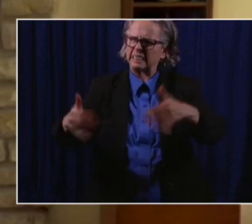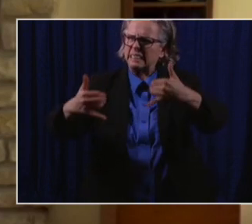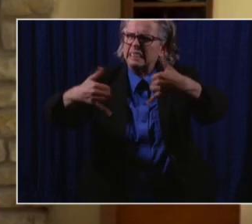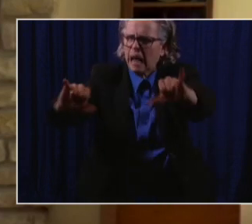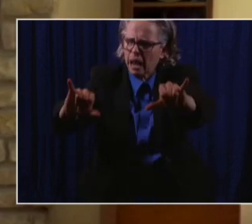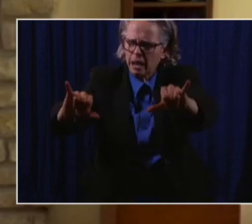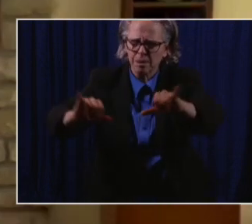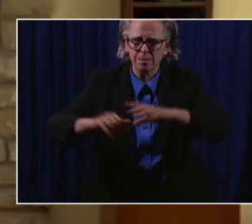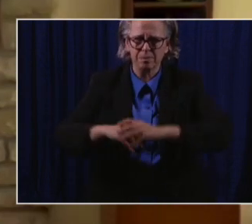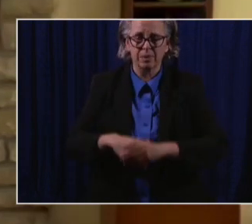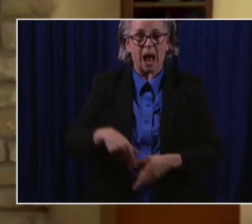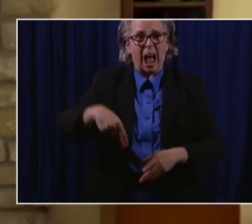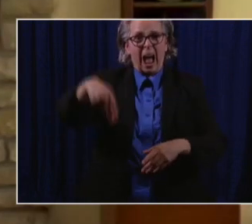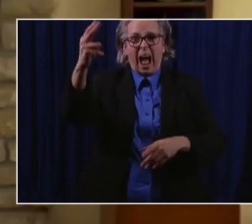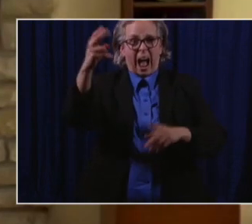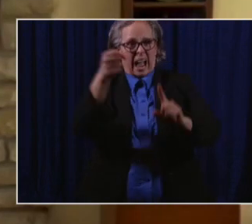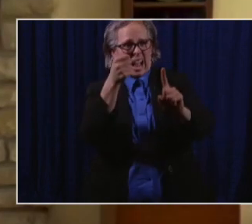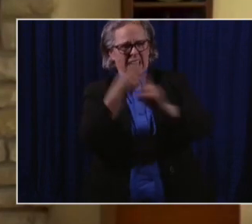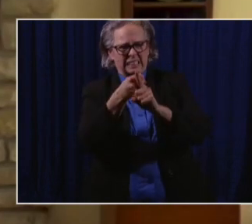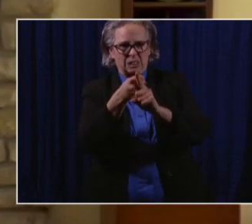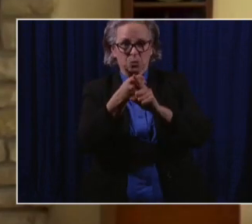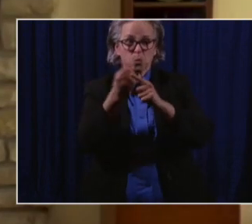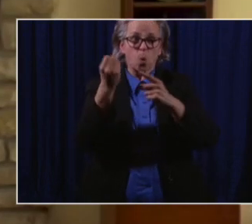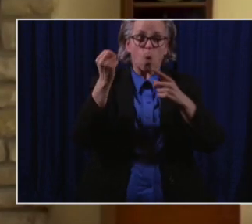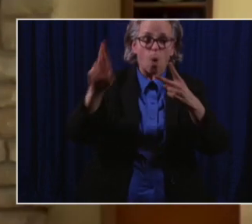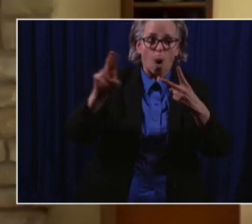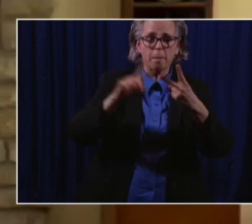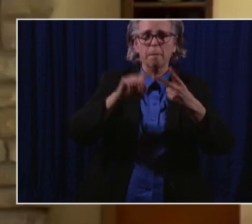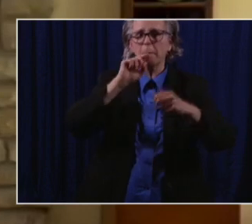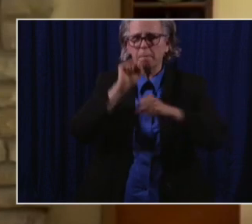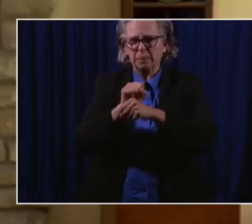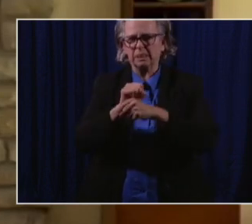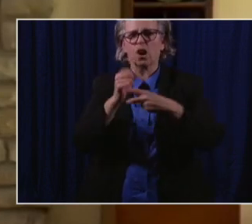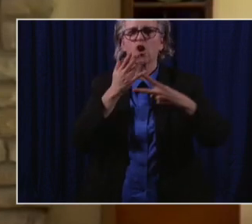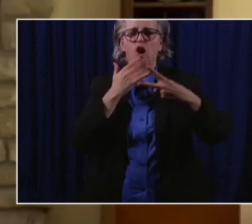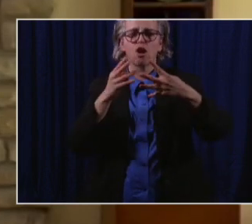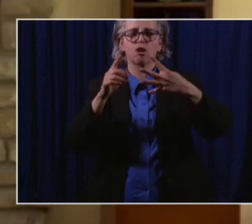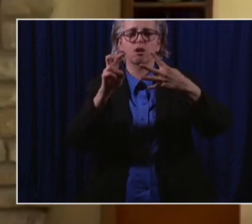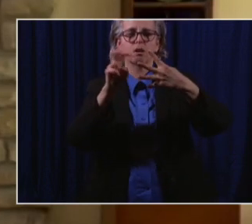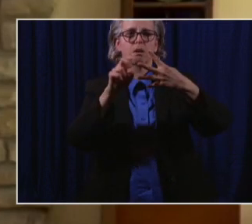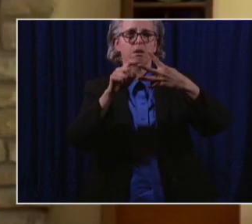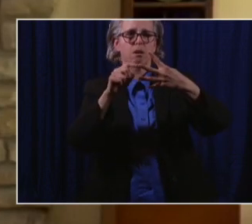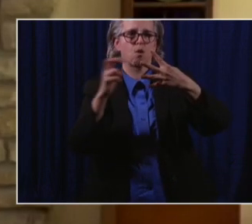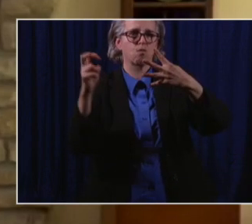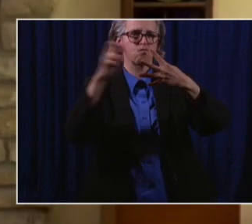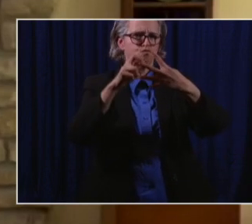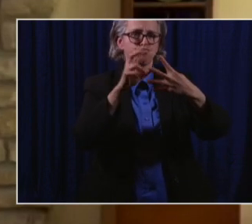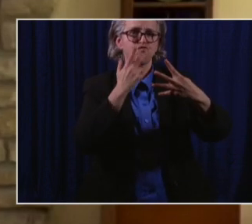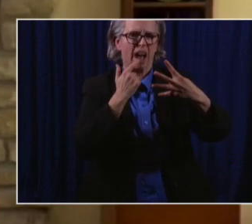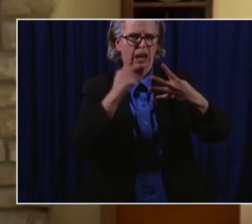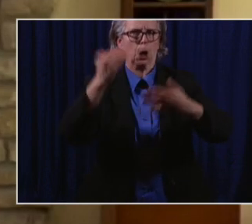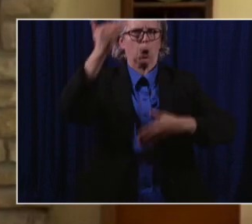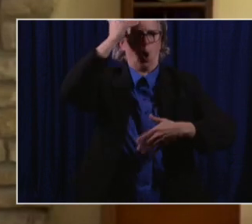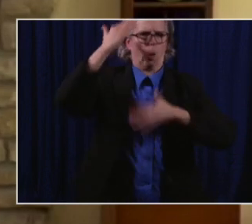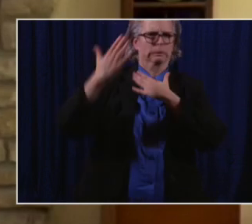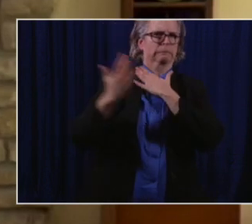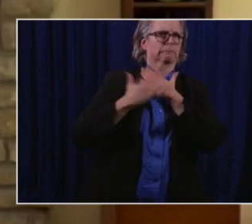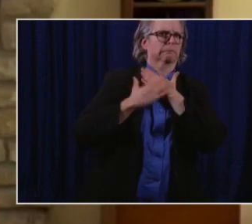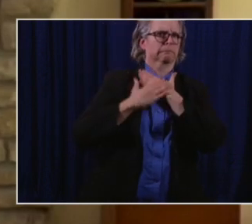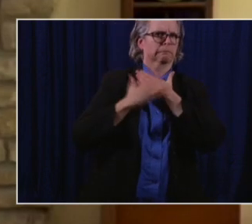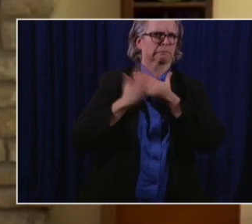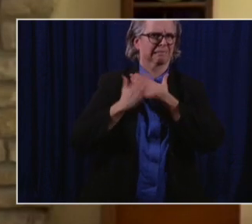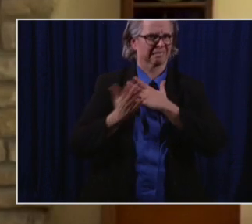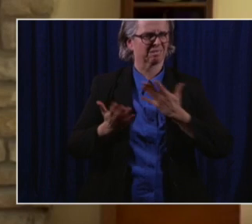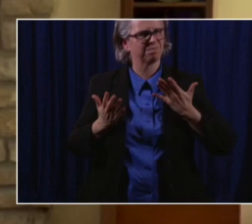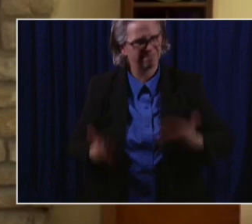incident level or they are a red because they've met enough of those 7 indicators. So